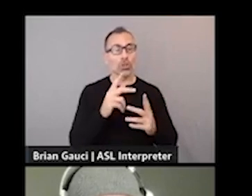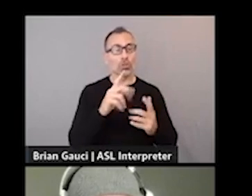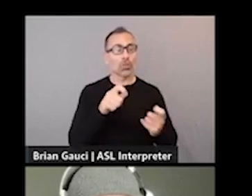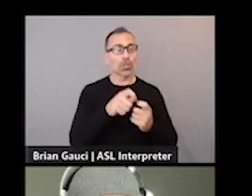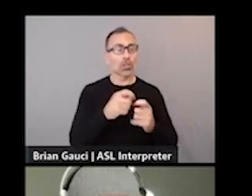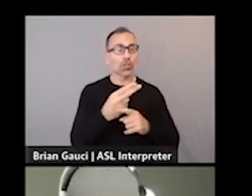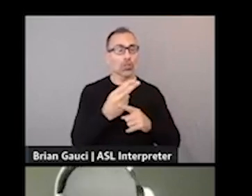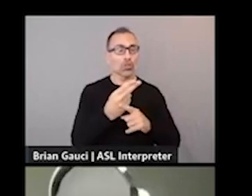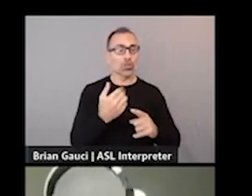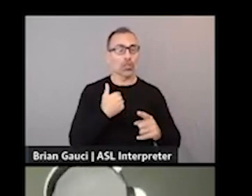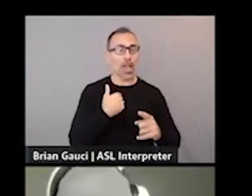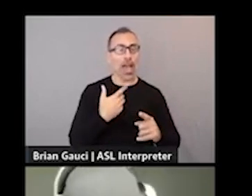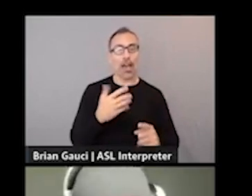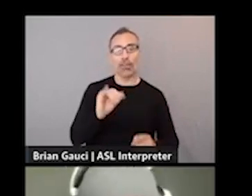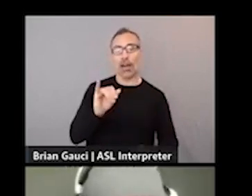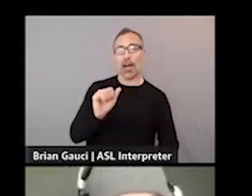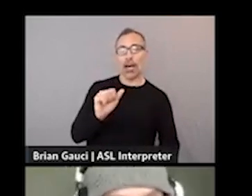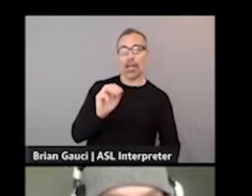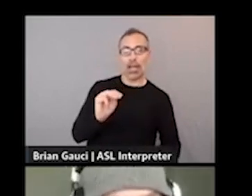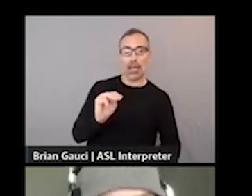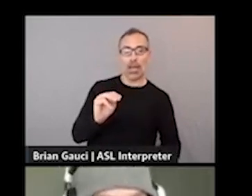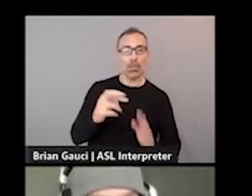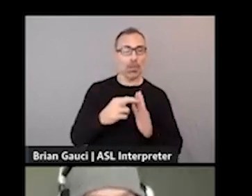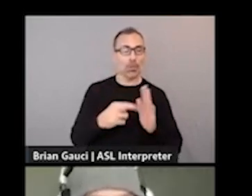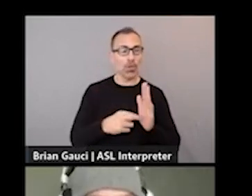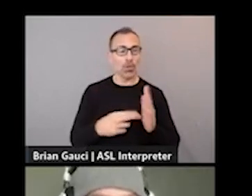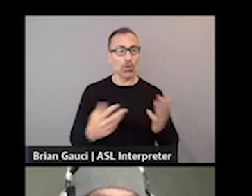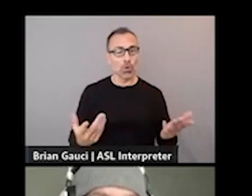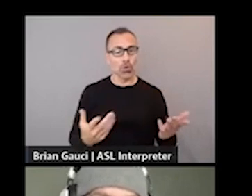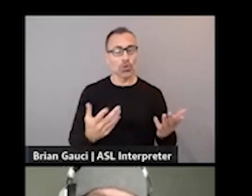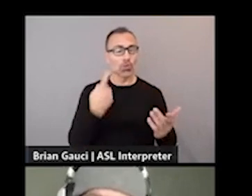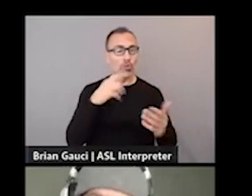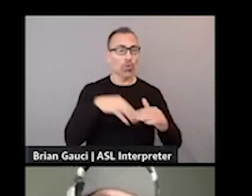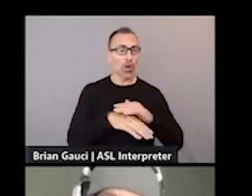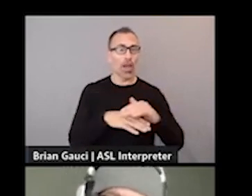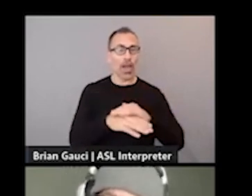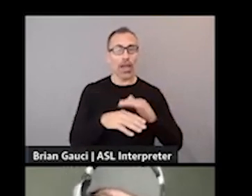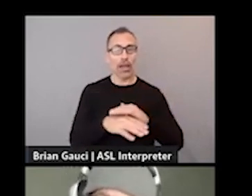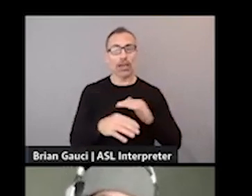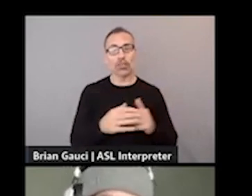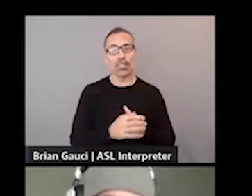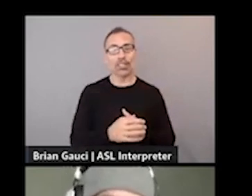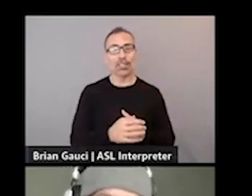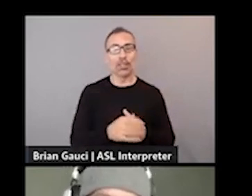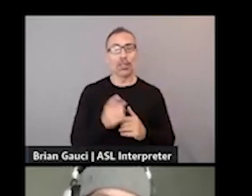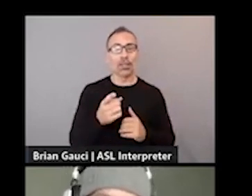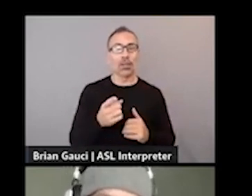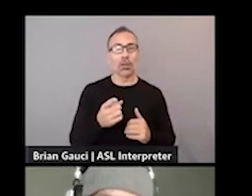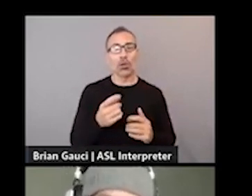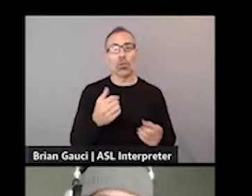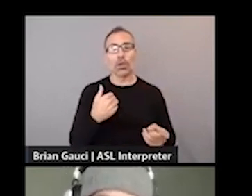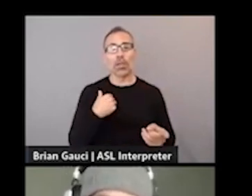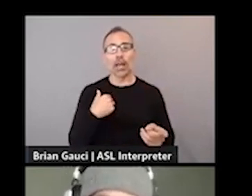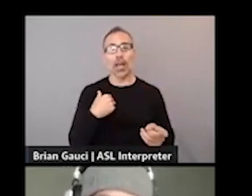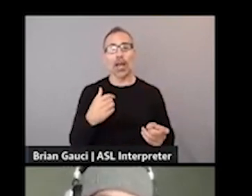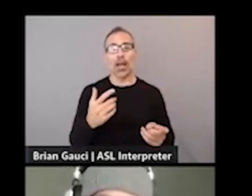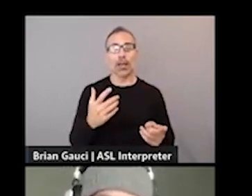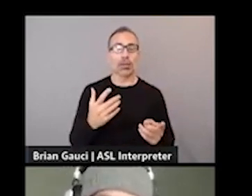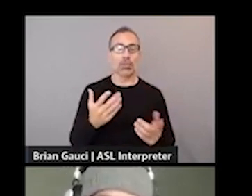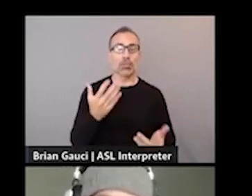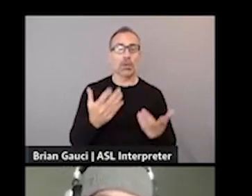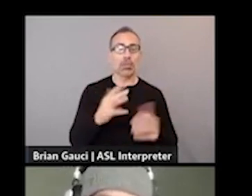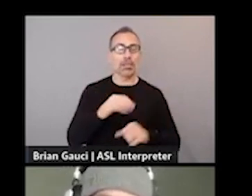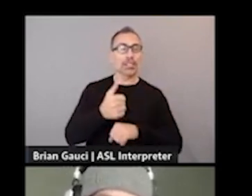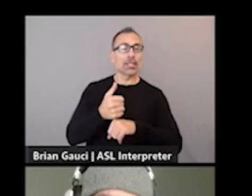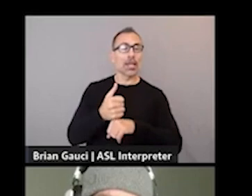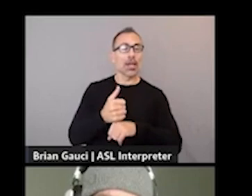kind of access. So like in the easy create option, it's kind of an admin role where like any user, so basically